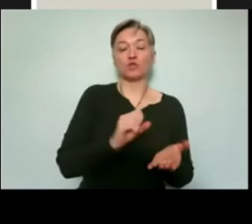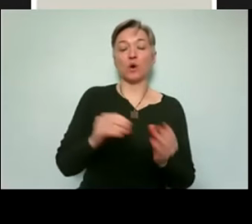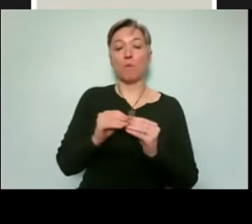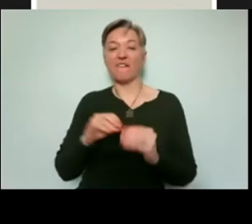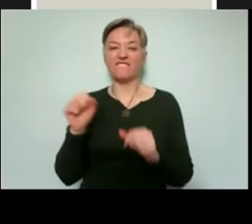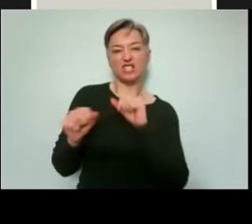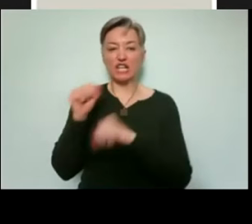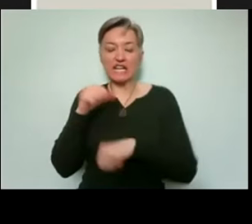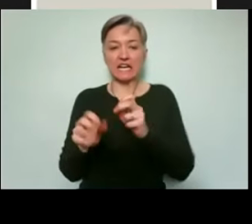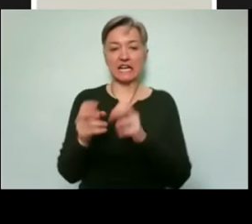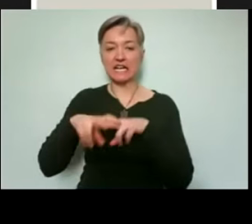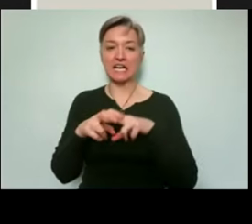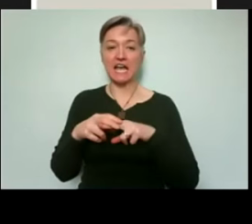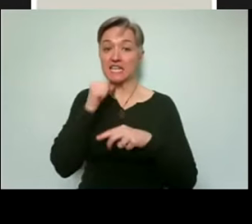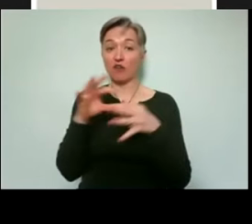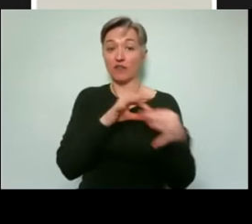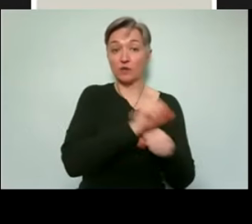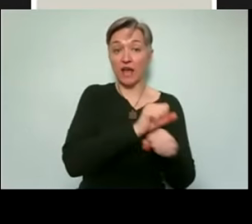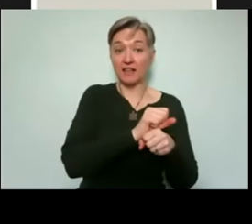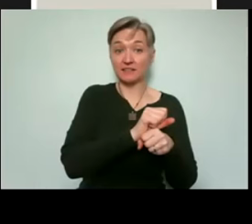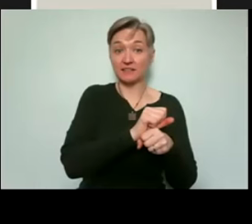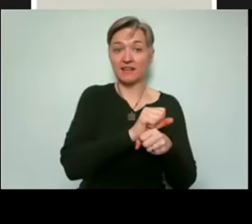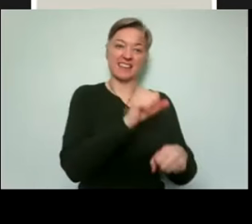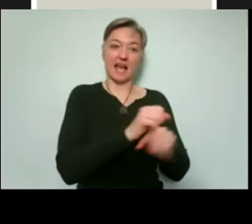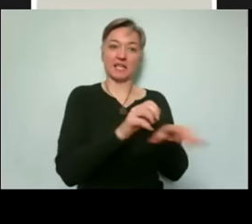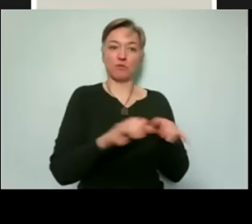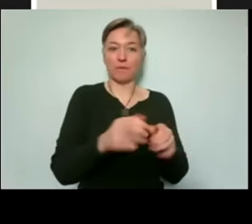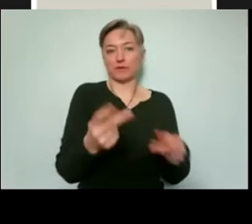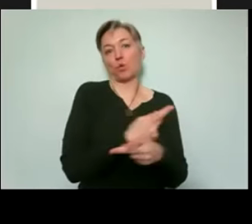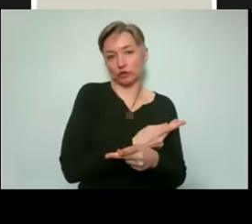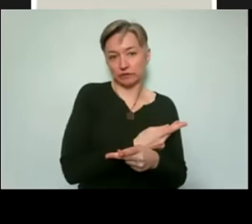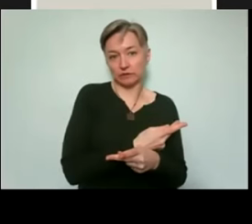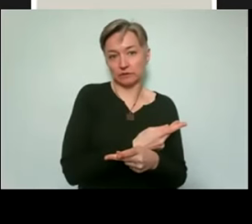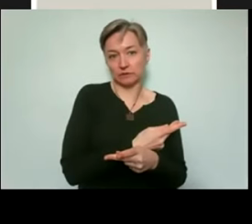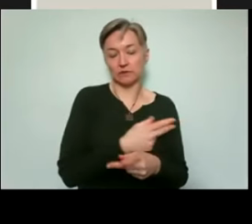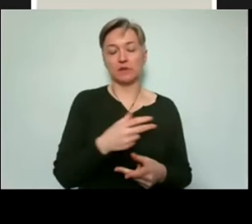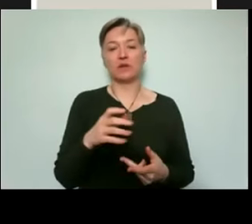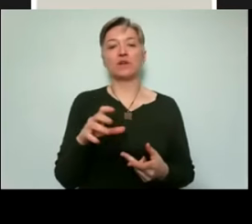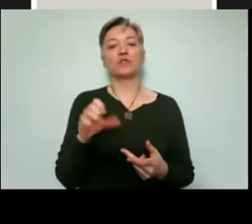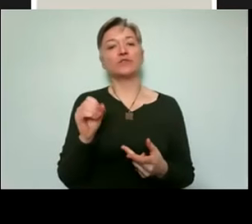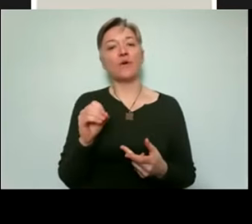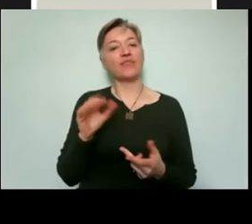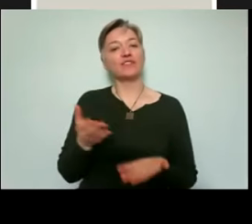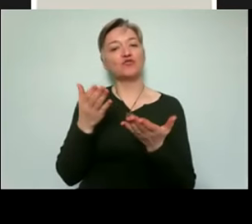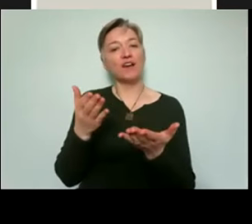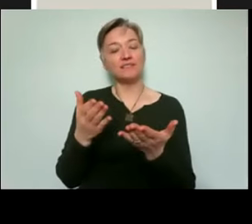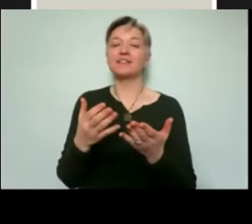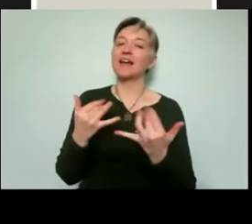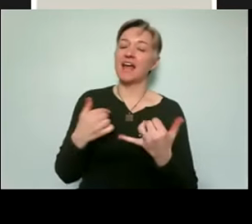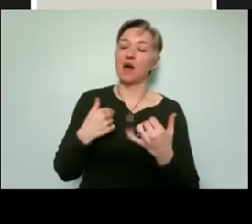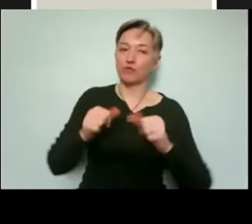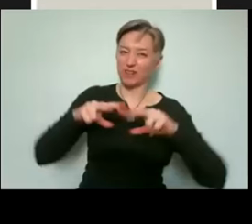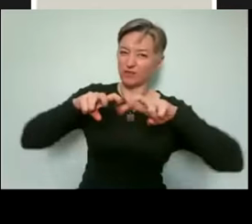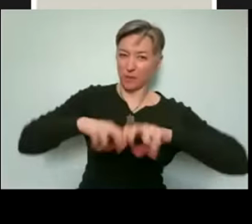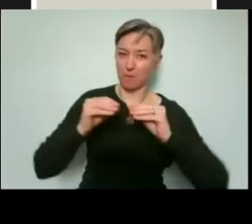has nothing to do with the task, the worse your performance is. So this suggested to us, and we're trying to dig down in this a little